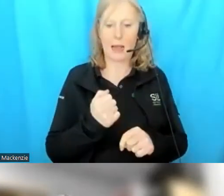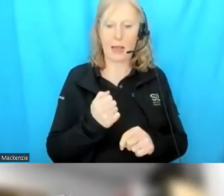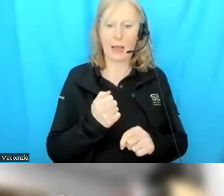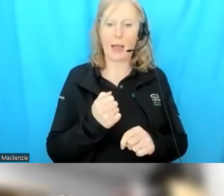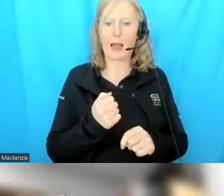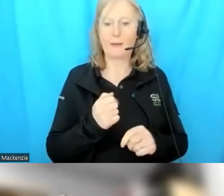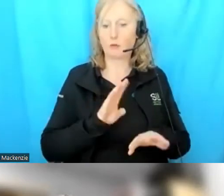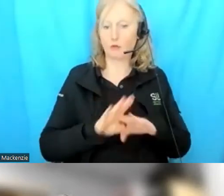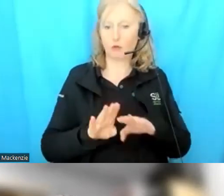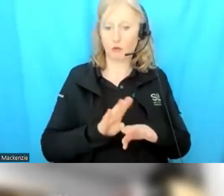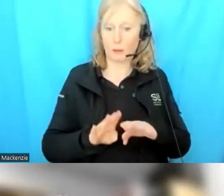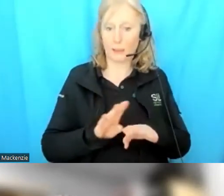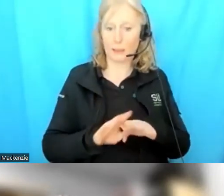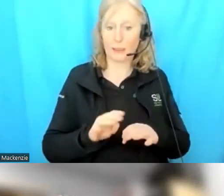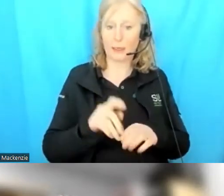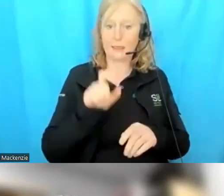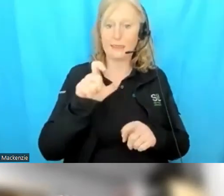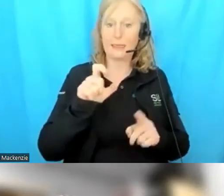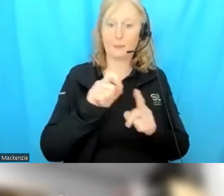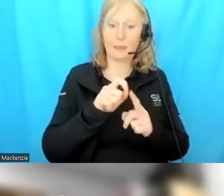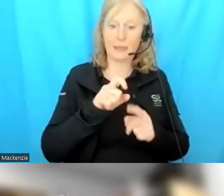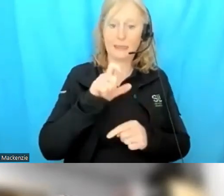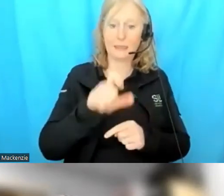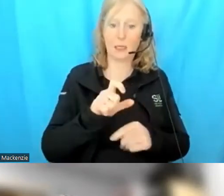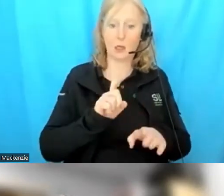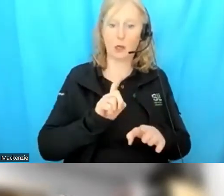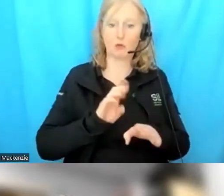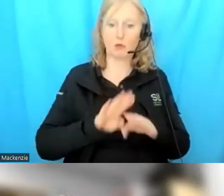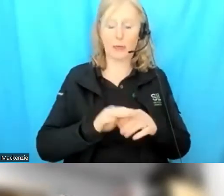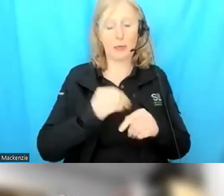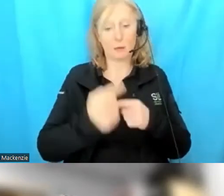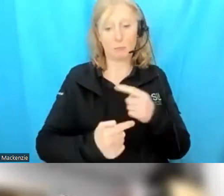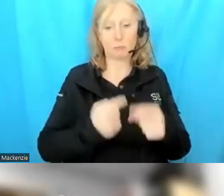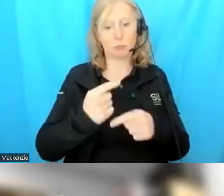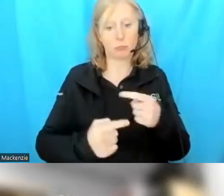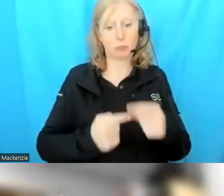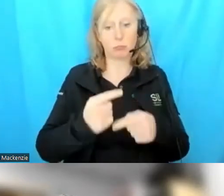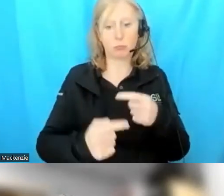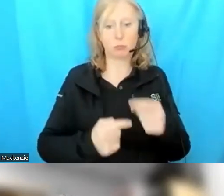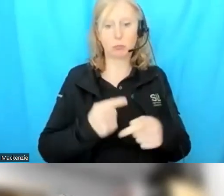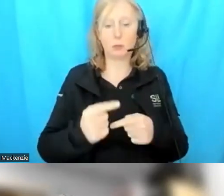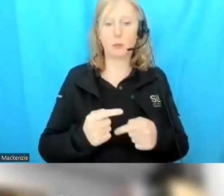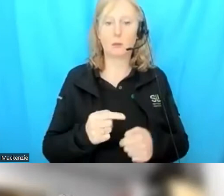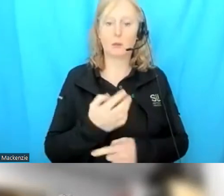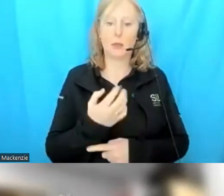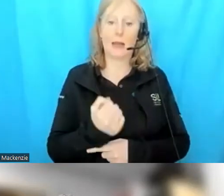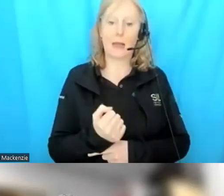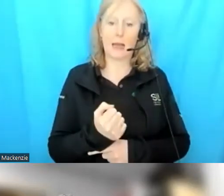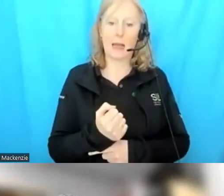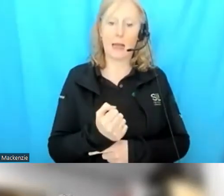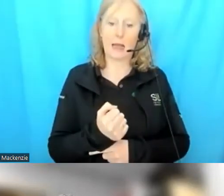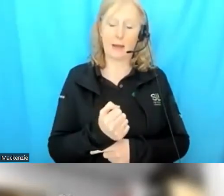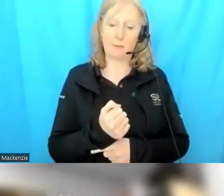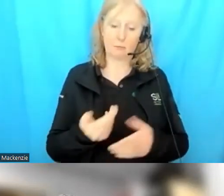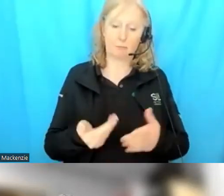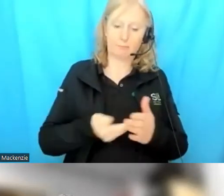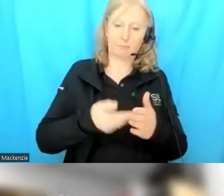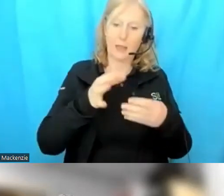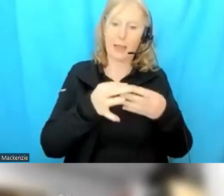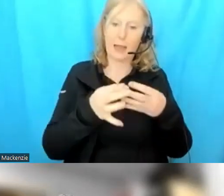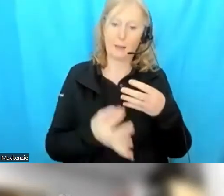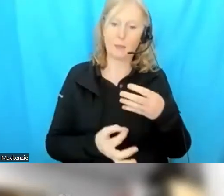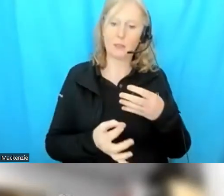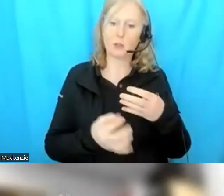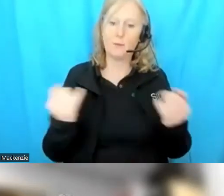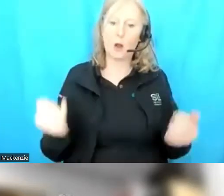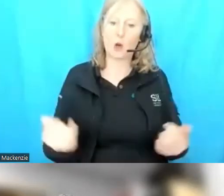our CPC training that we do year after year after year. And what we do there is we put in elements of kind of conflict resolution